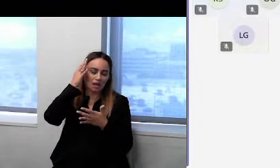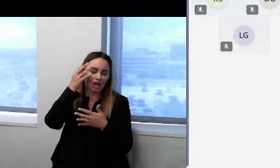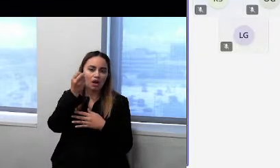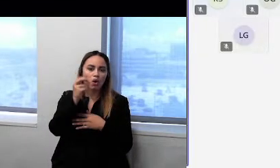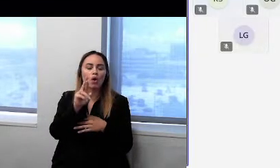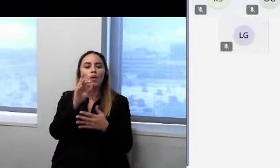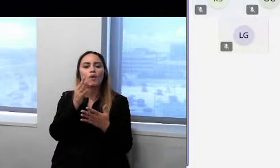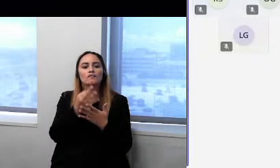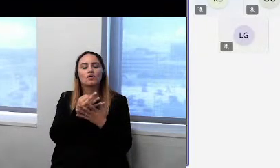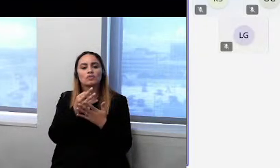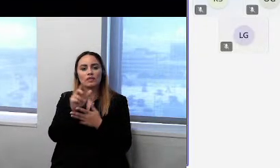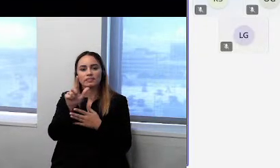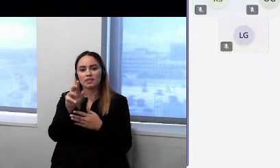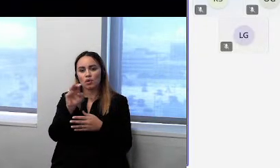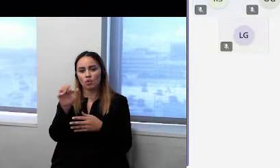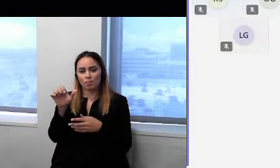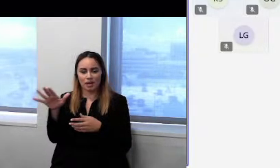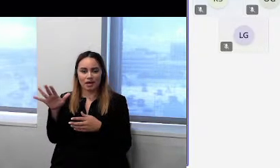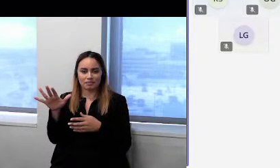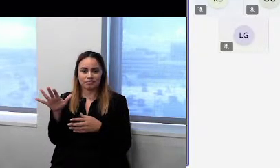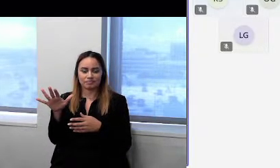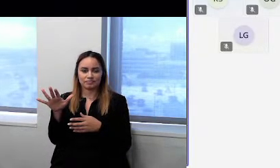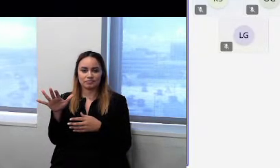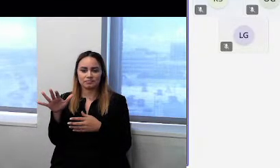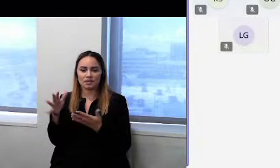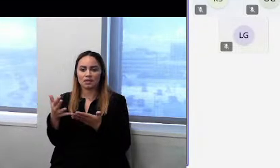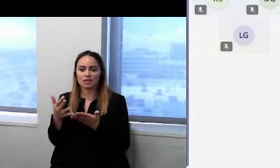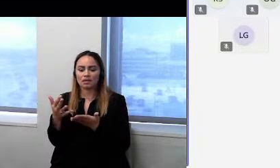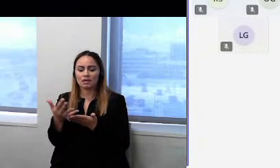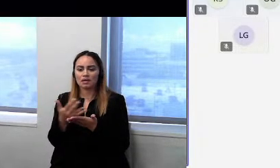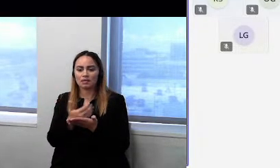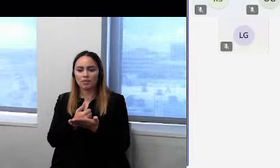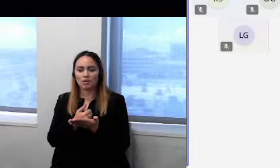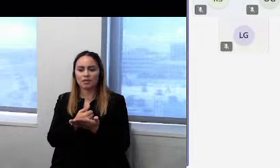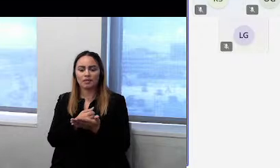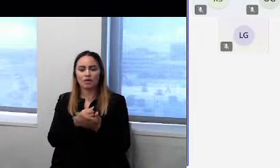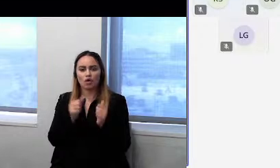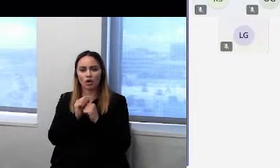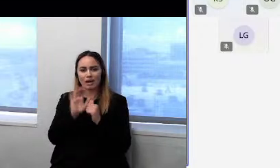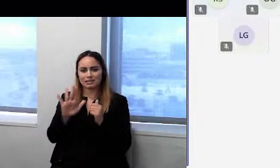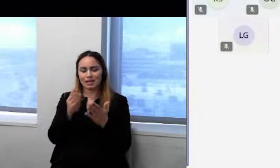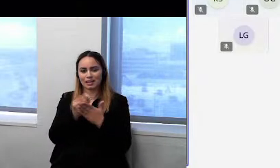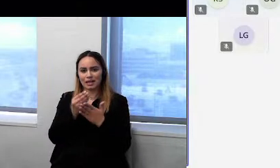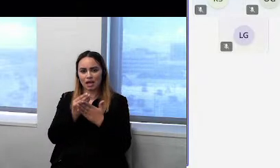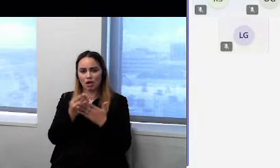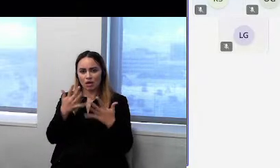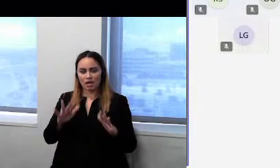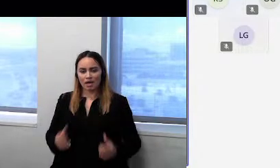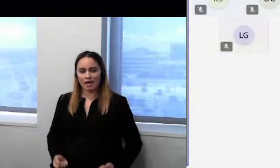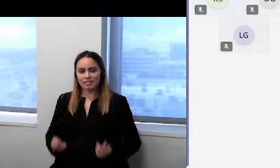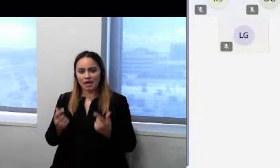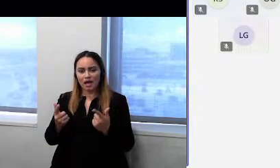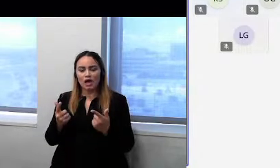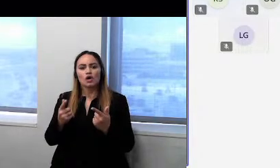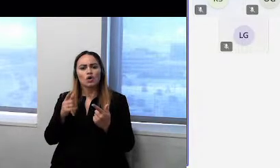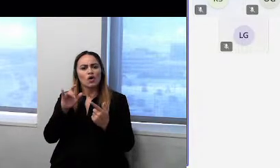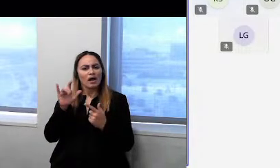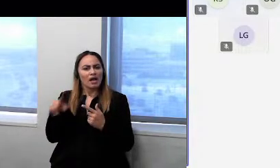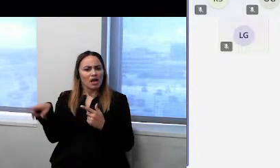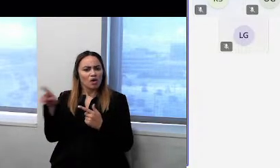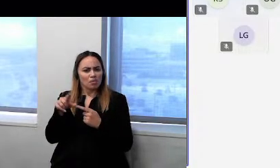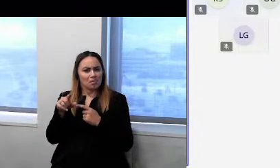are ratepayers funds, will those monies spent will they be